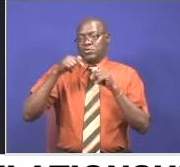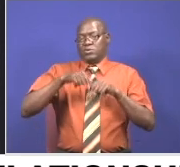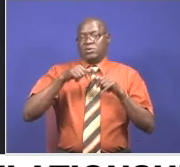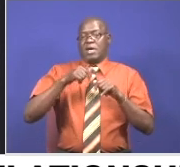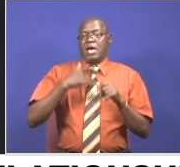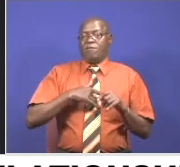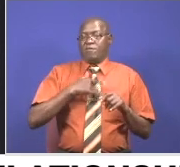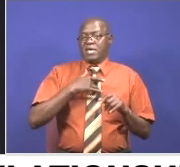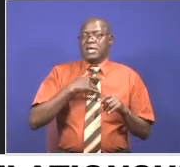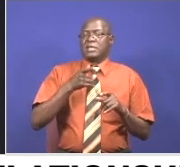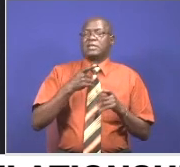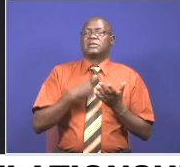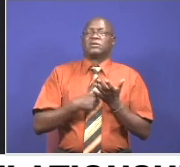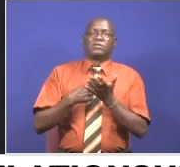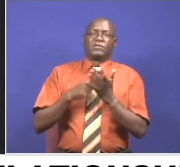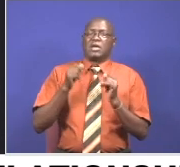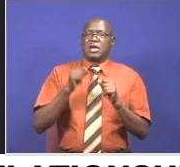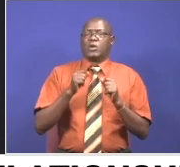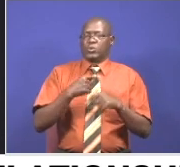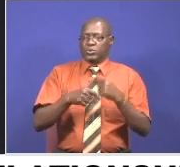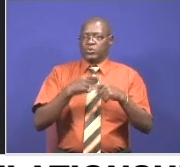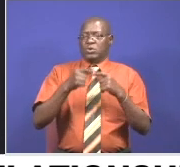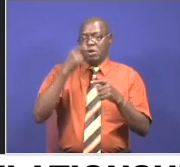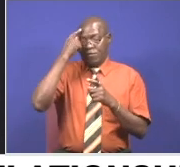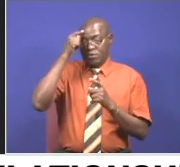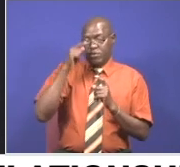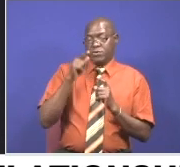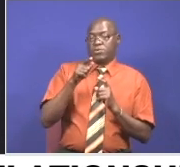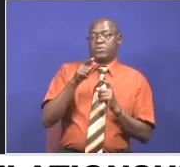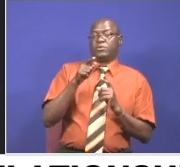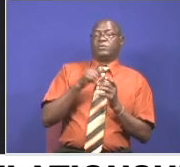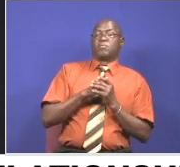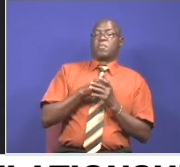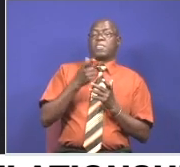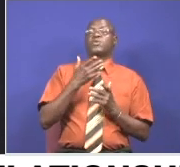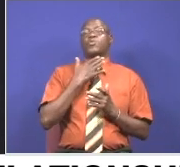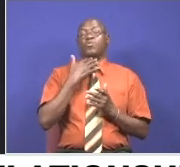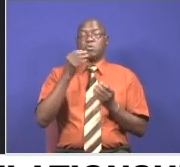it's a conversation that we can take forward. Mm-hmm. And for you, who, if you're longing for